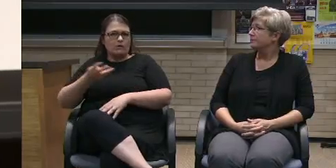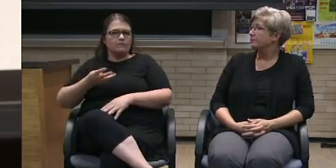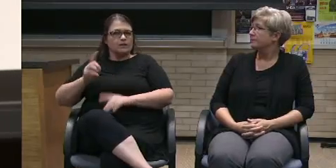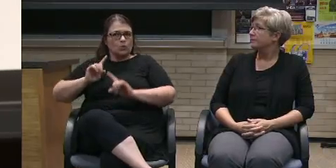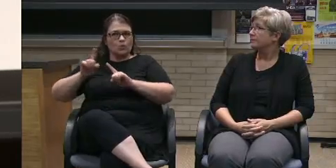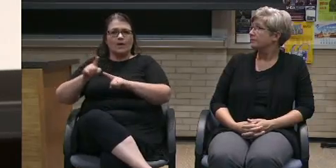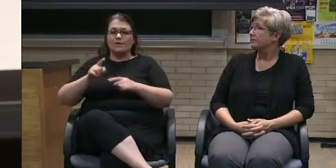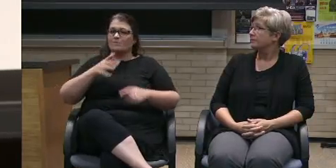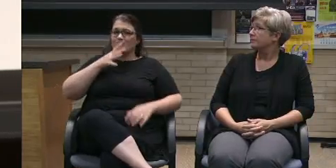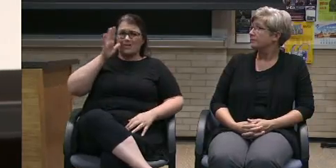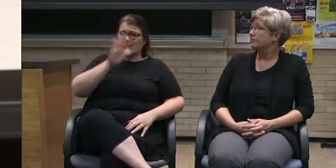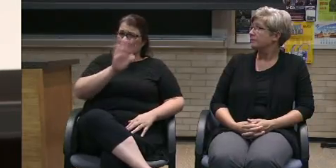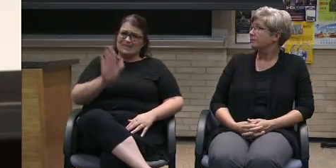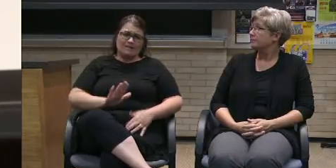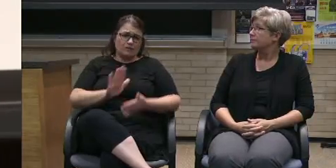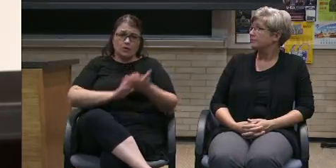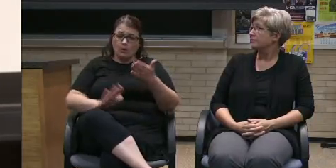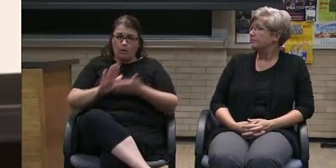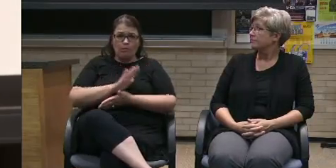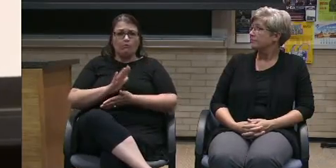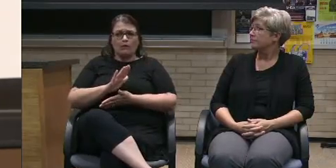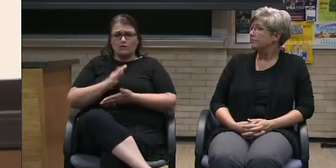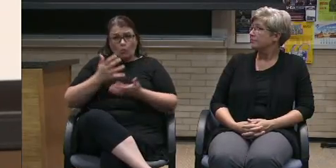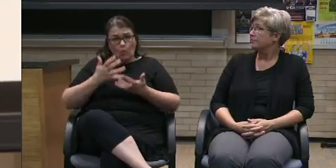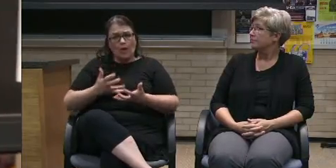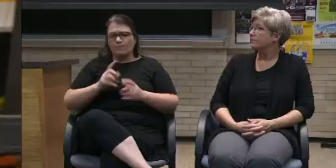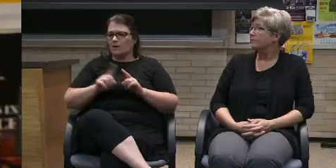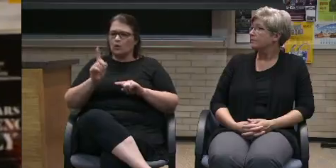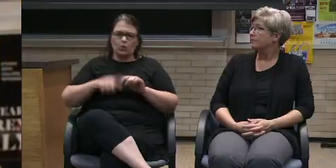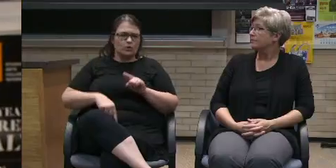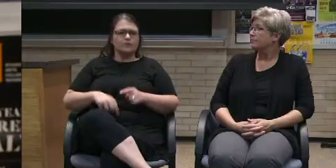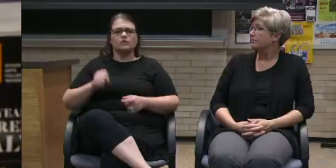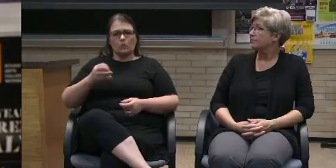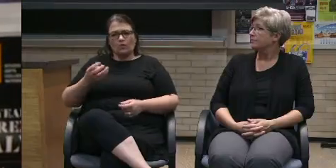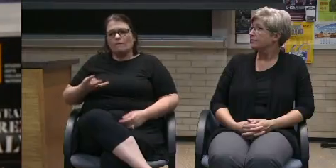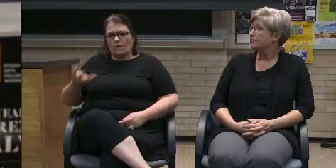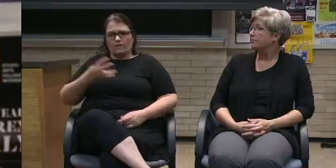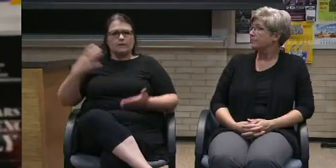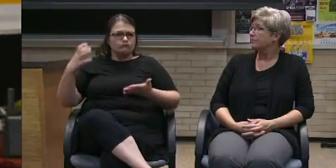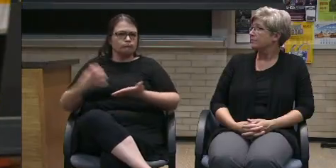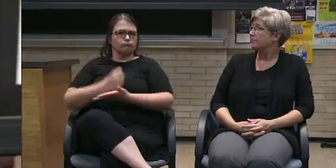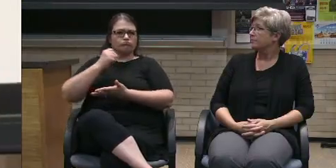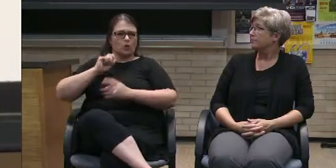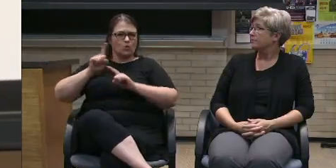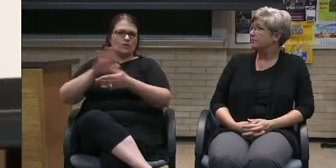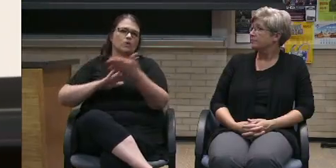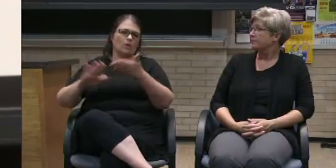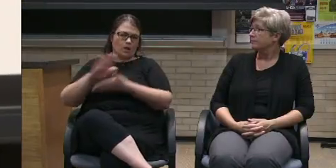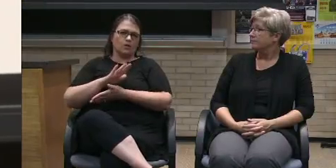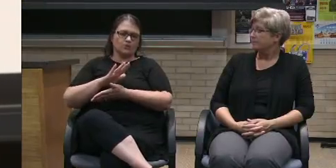to. And so it was a given that we were going to college.